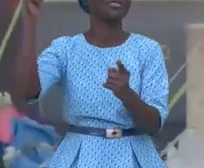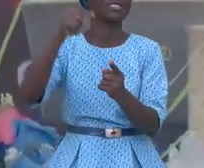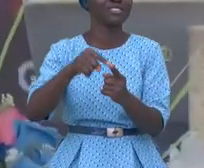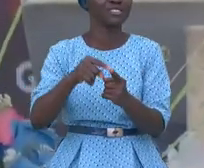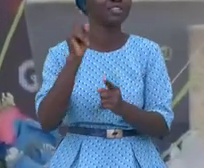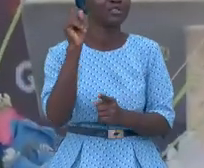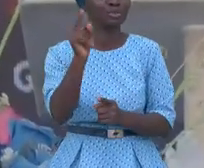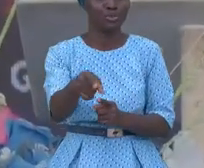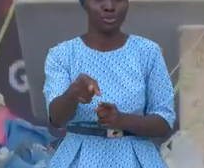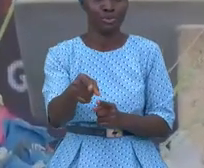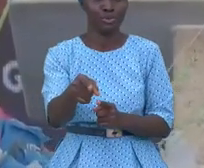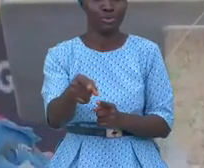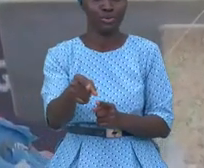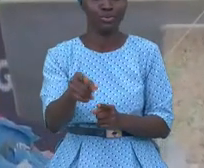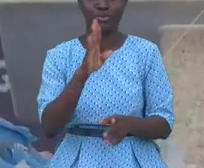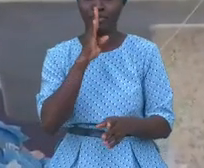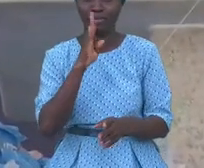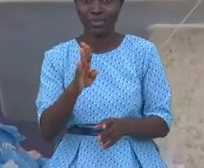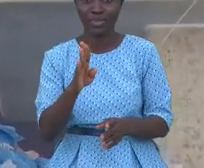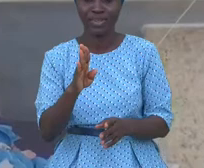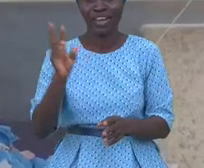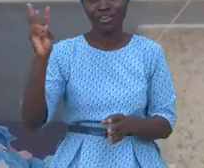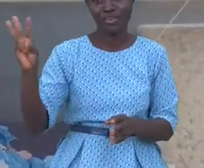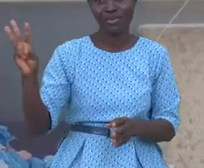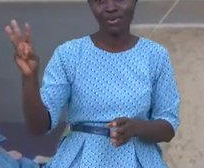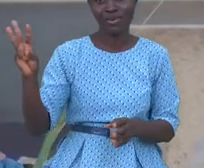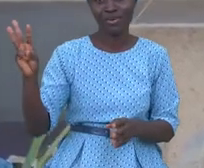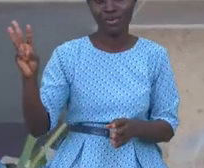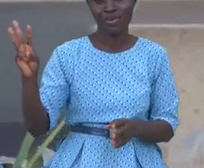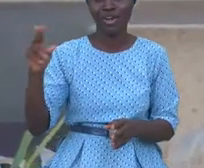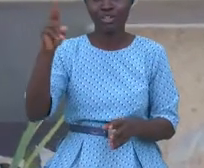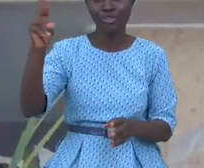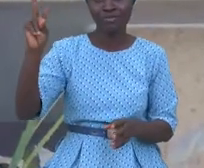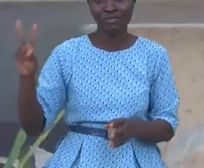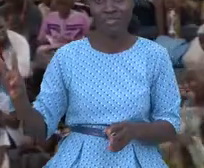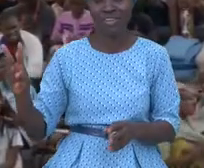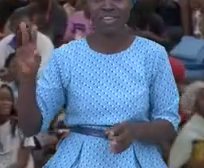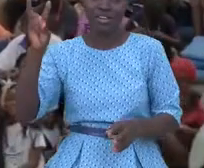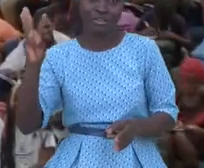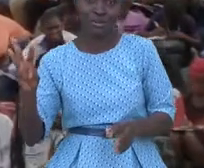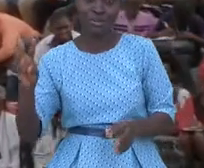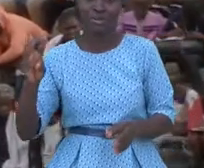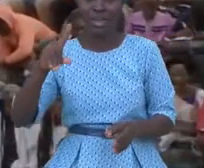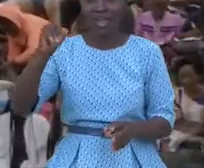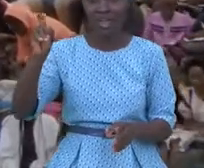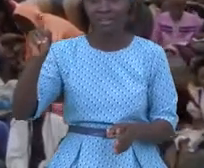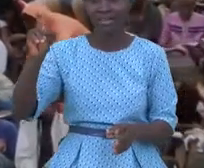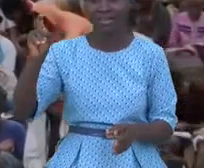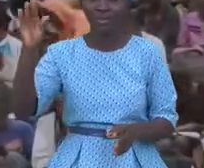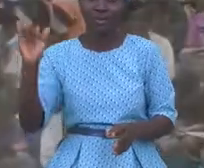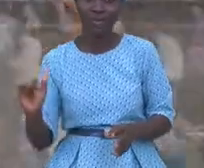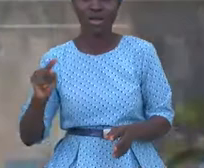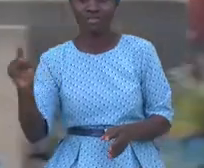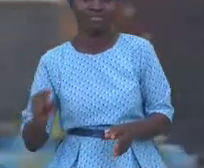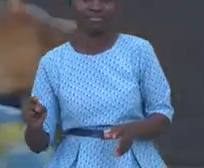U, V, W, X, Y, Z. And when your